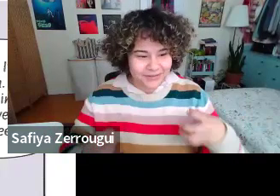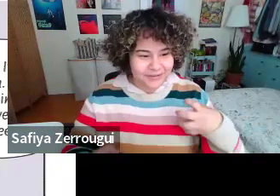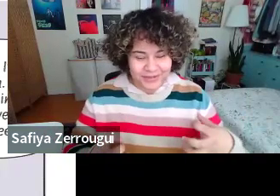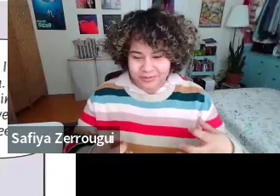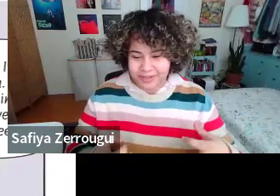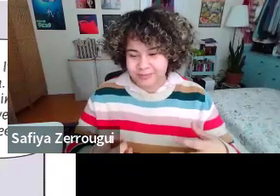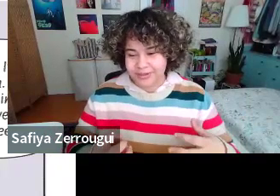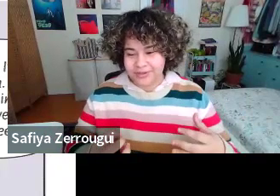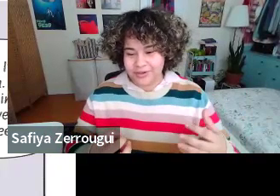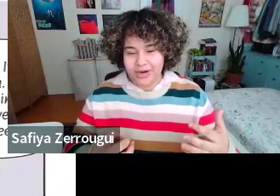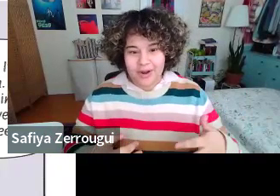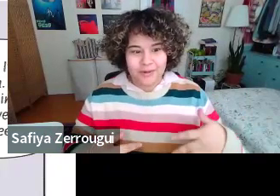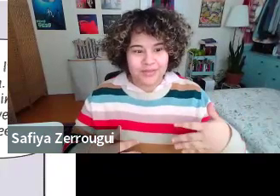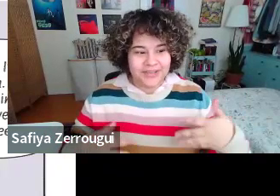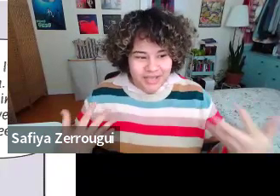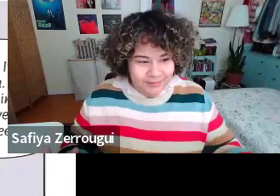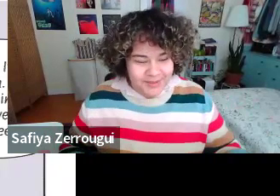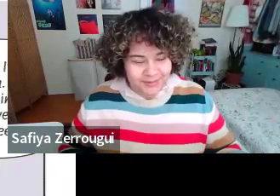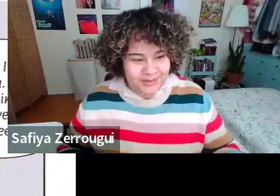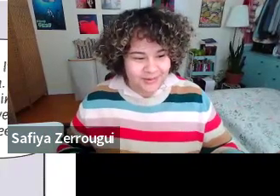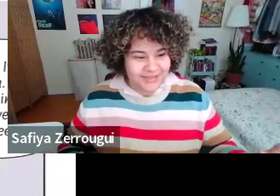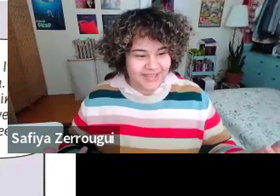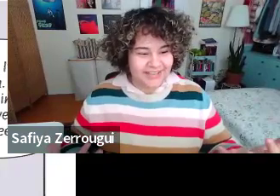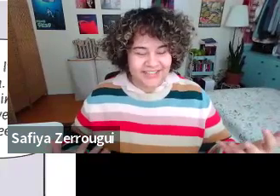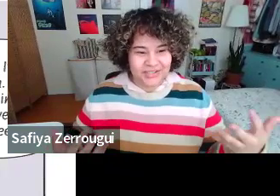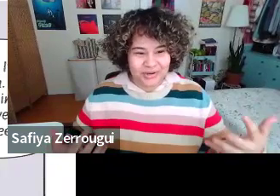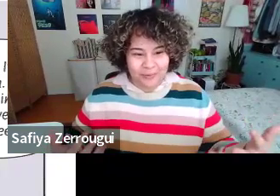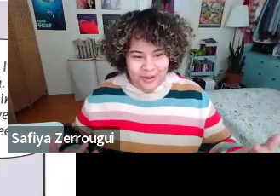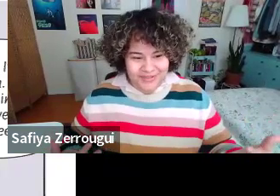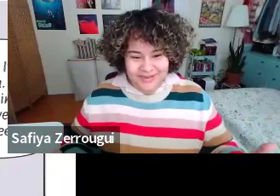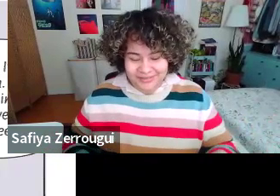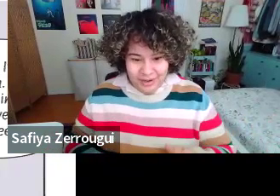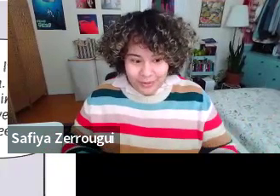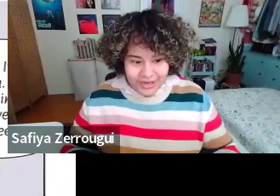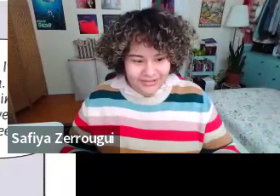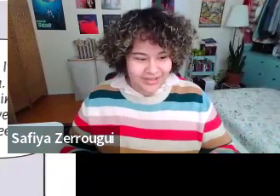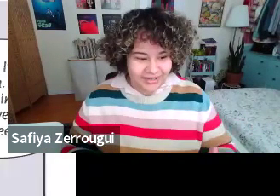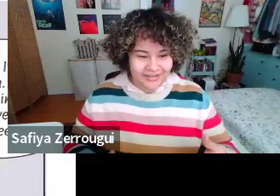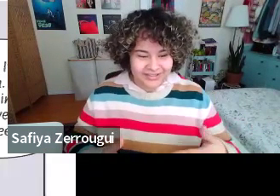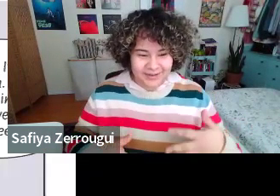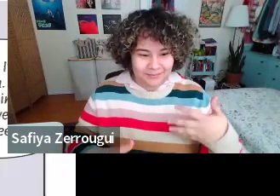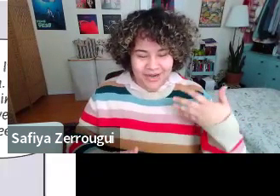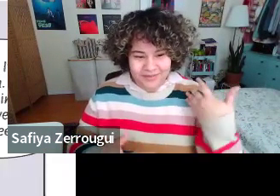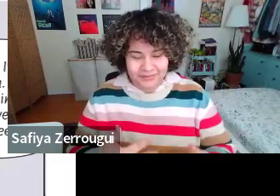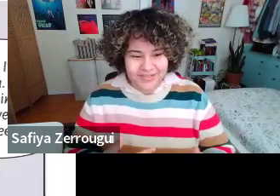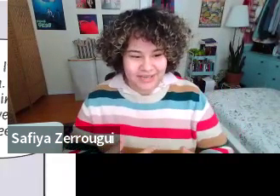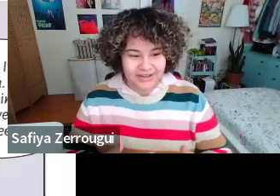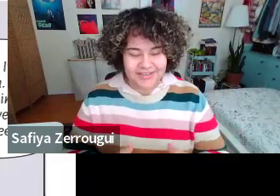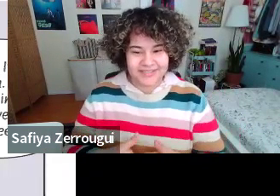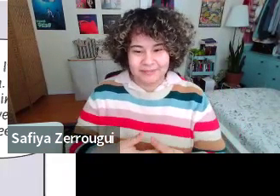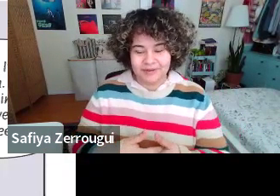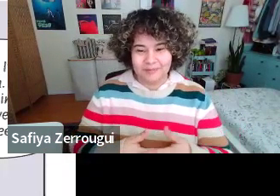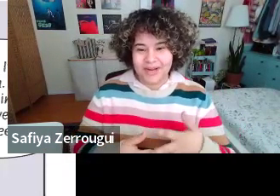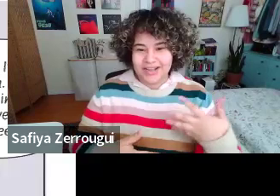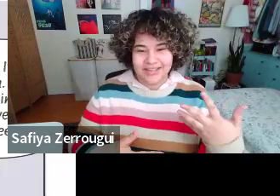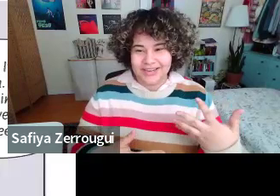very different visually, but with hijab, what's really cool is that each girl wears it their way. Some have different